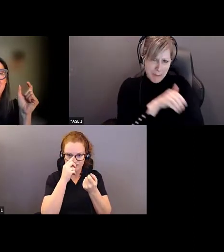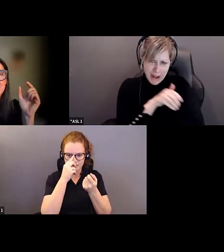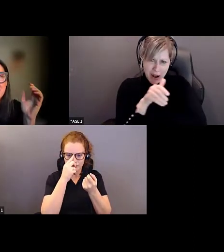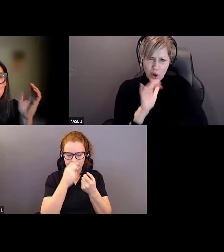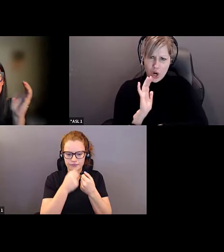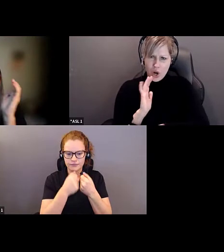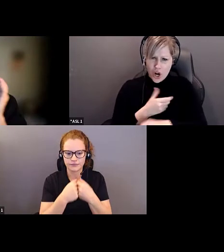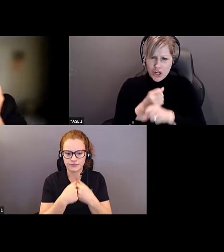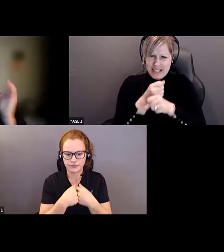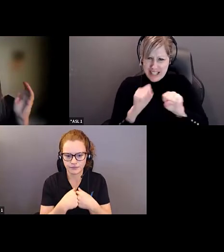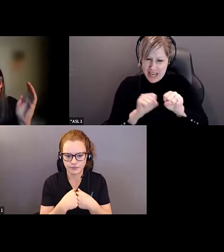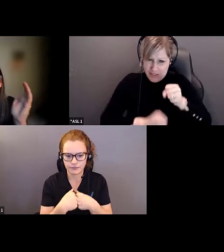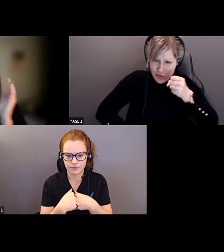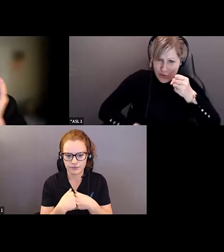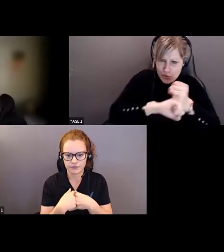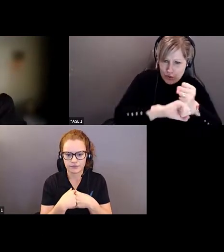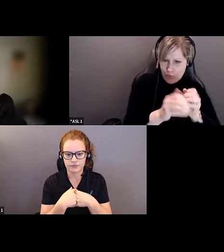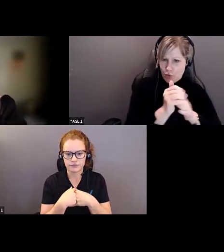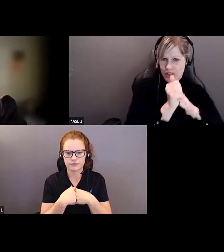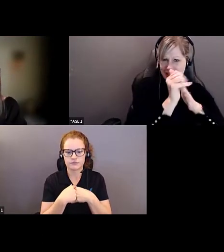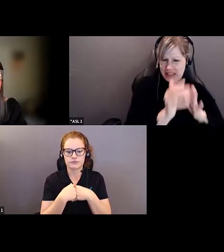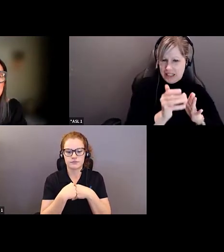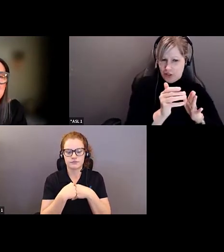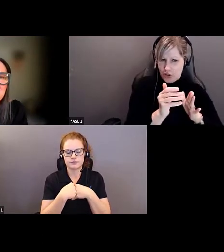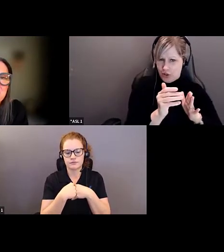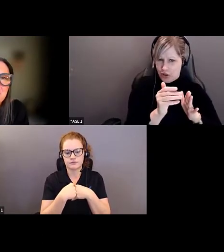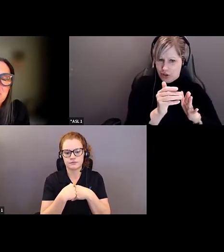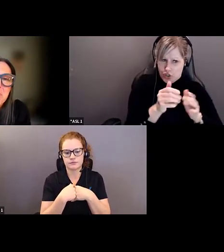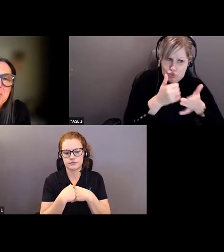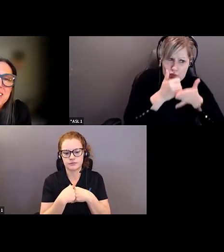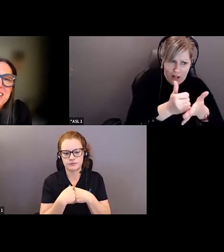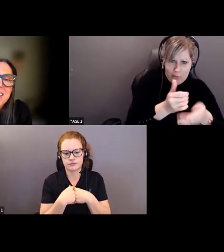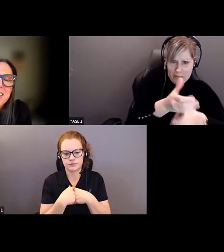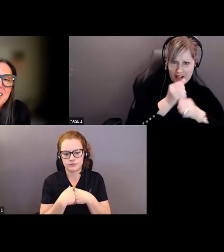help that leader get the ball in solidarity down to the end zone.